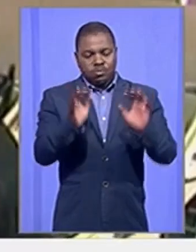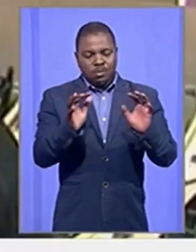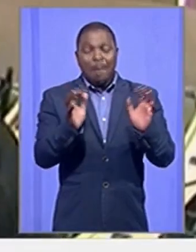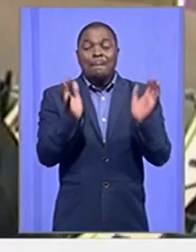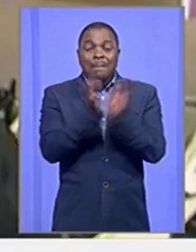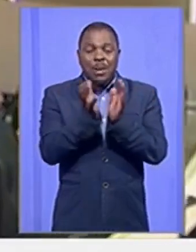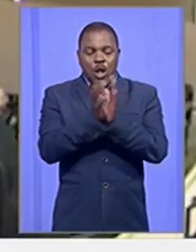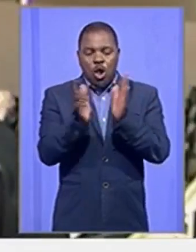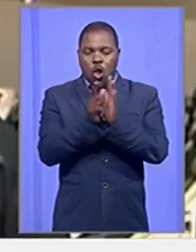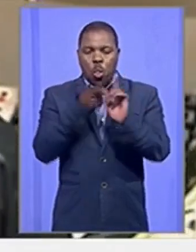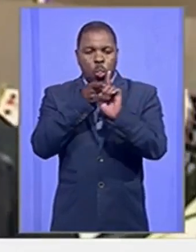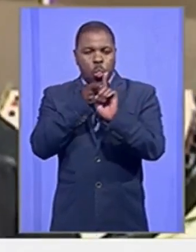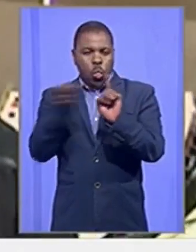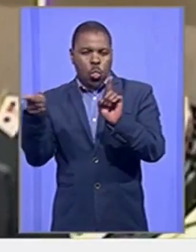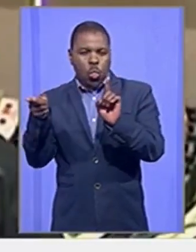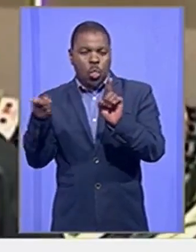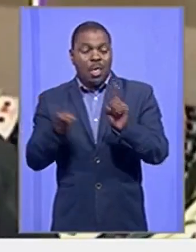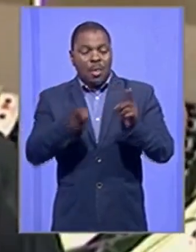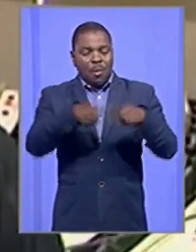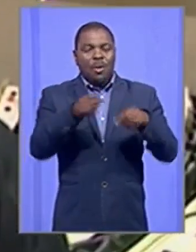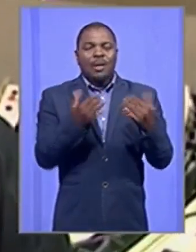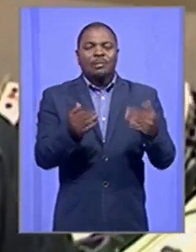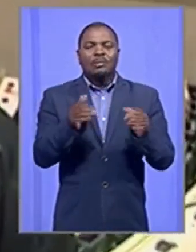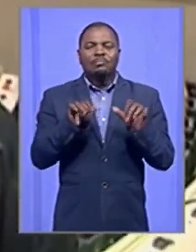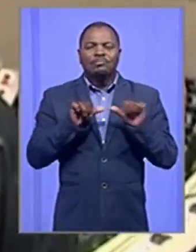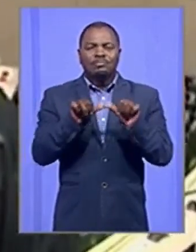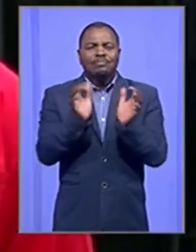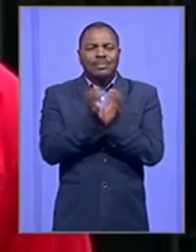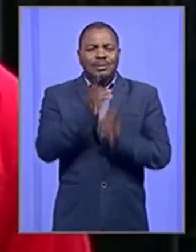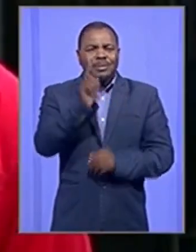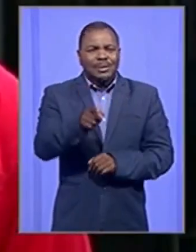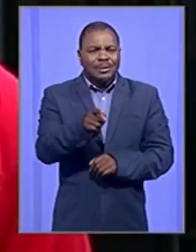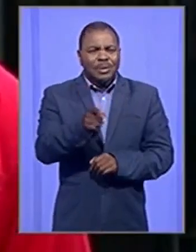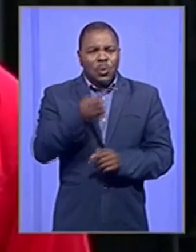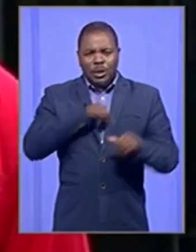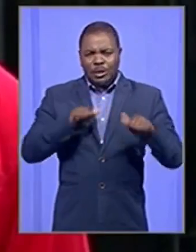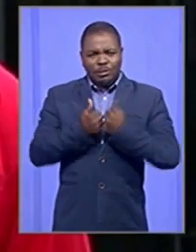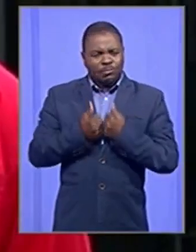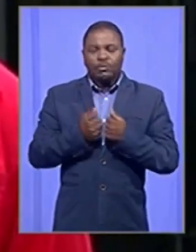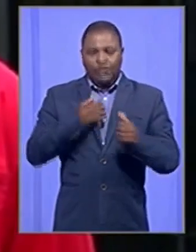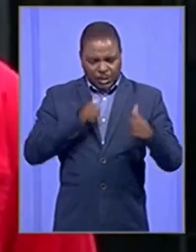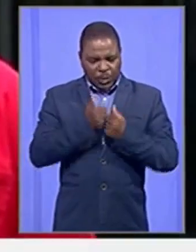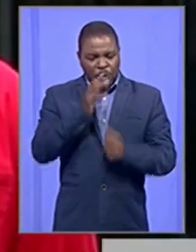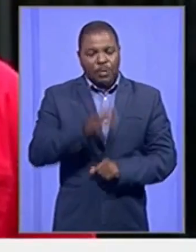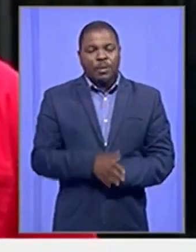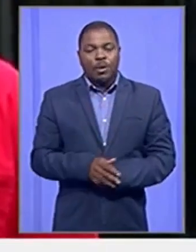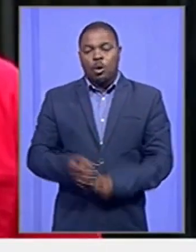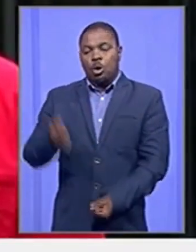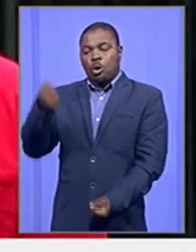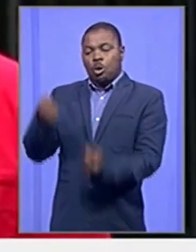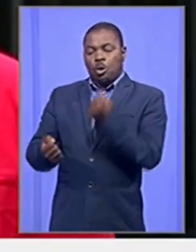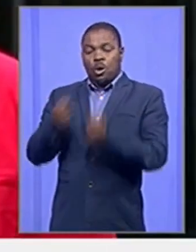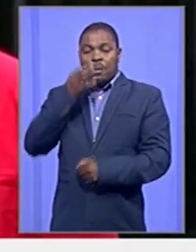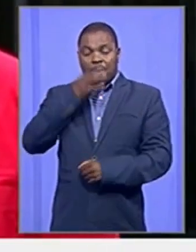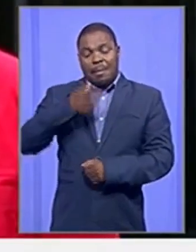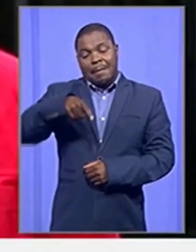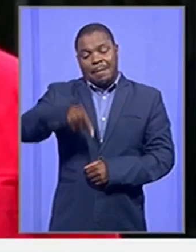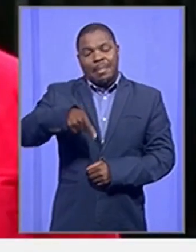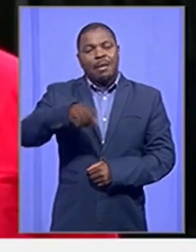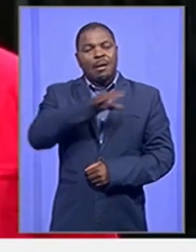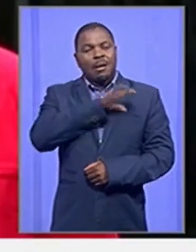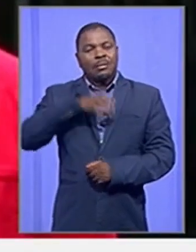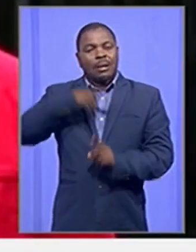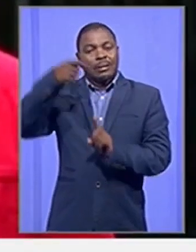meeting, and they expect that the meeting should proceed unchallenged. The courts have indicated that the Speaker of Council is the one